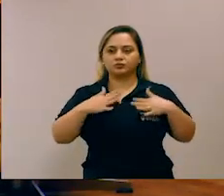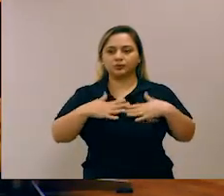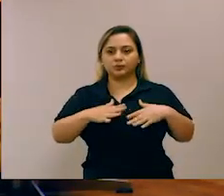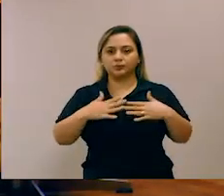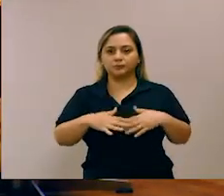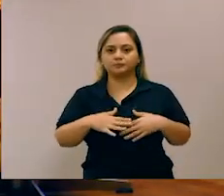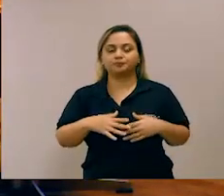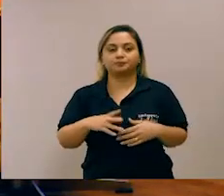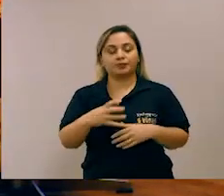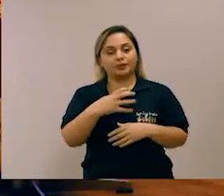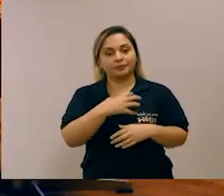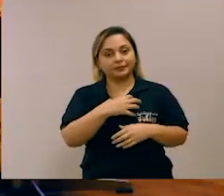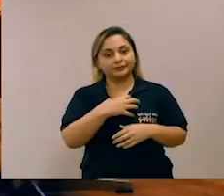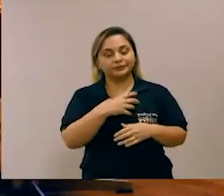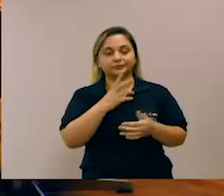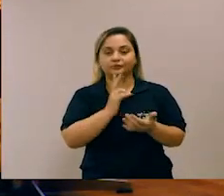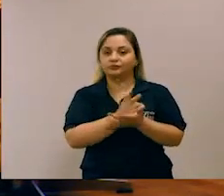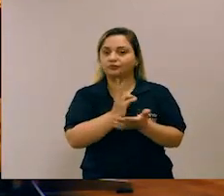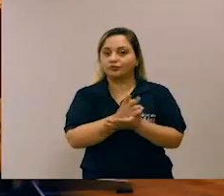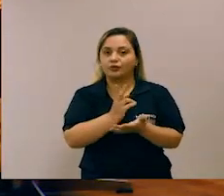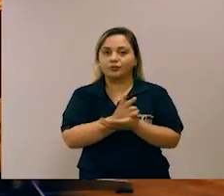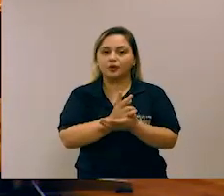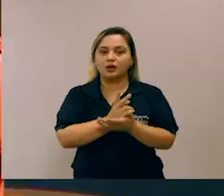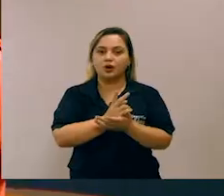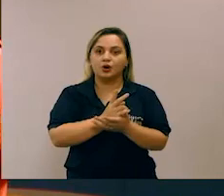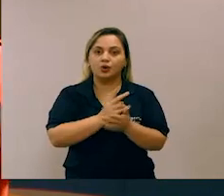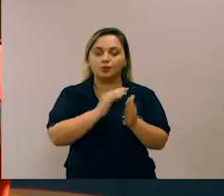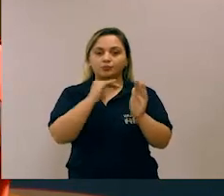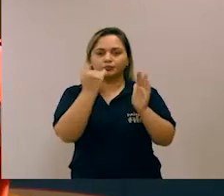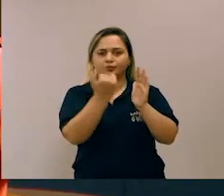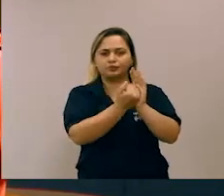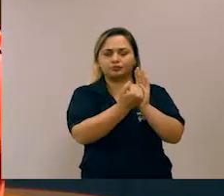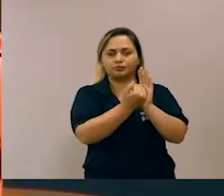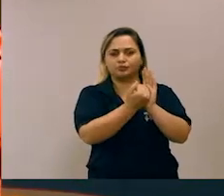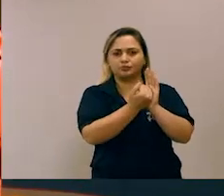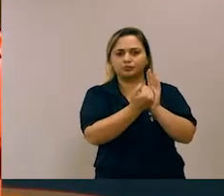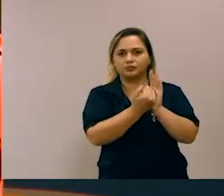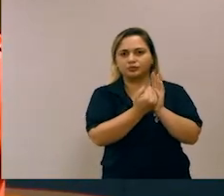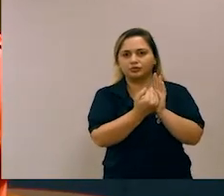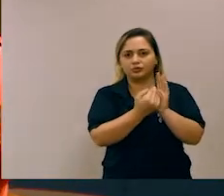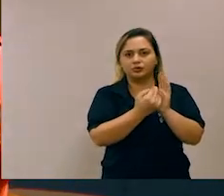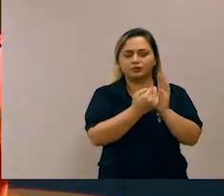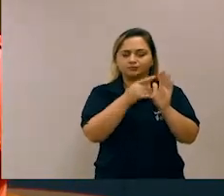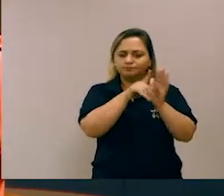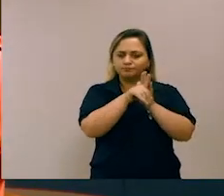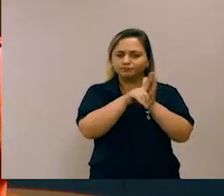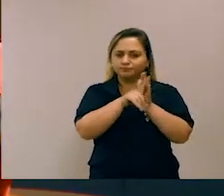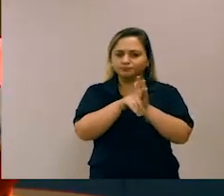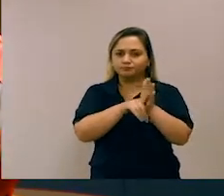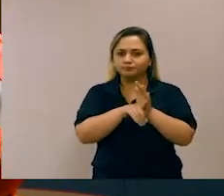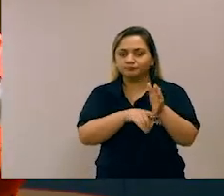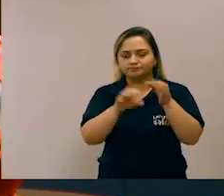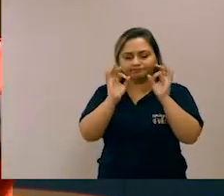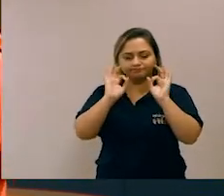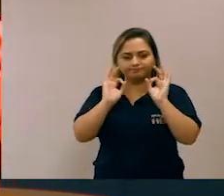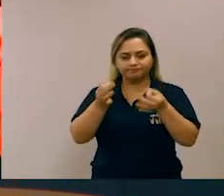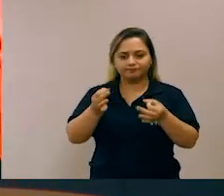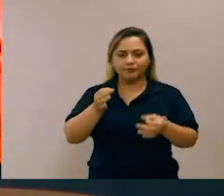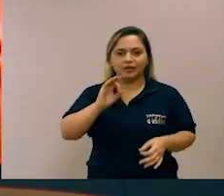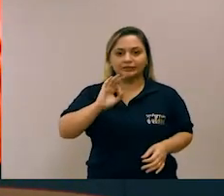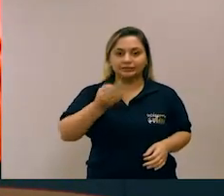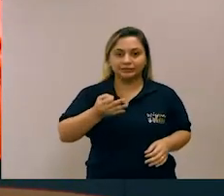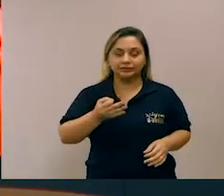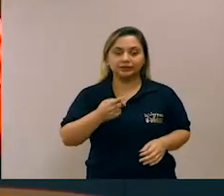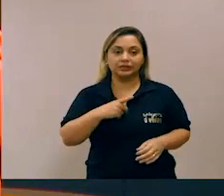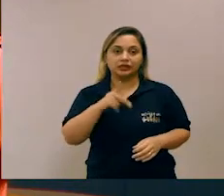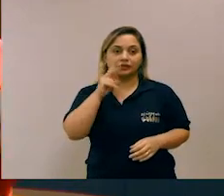the psychological aspects? The same way, the treatment protocol is not only medical, it's psychological and